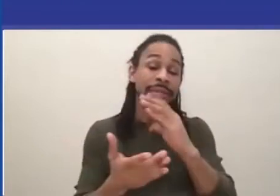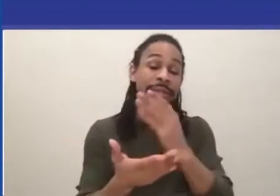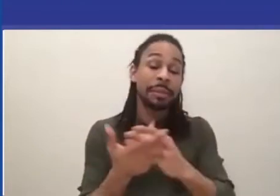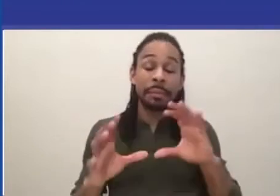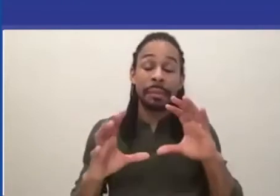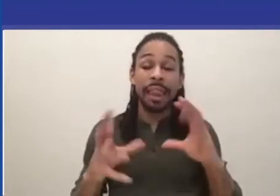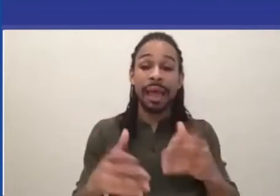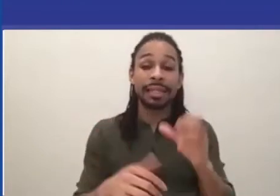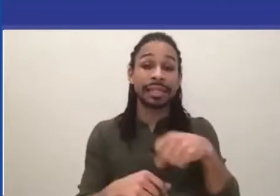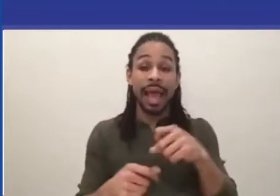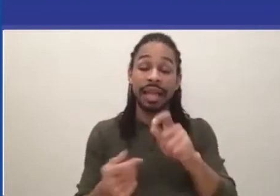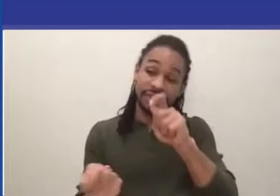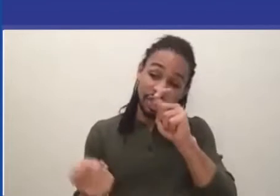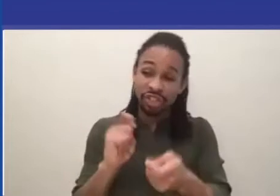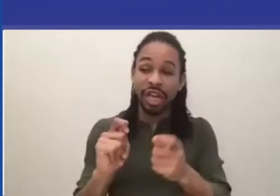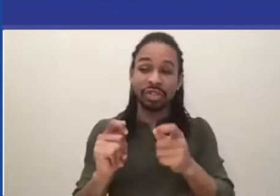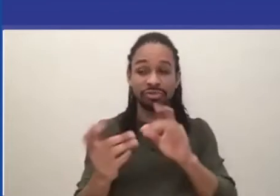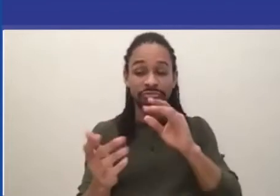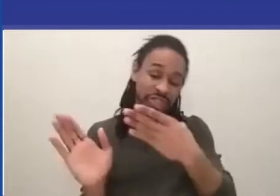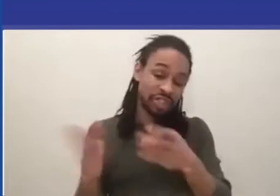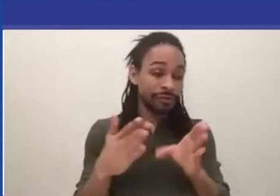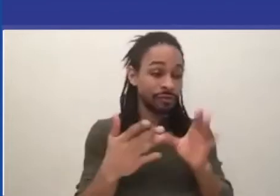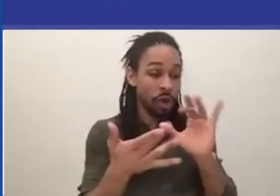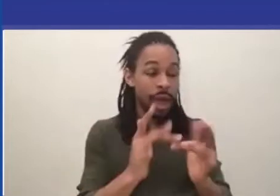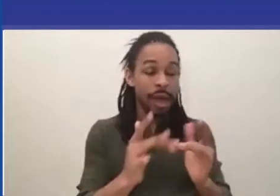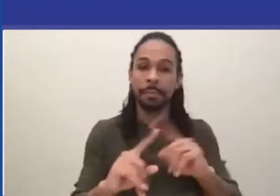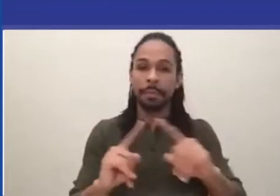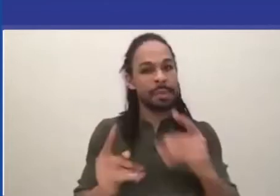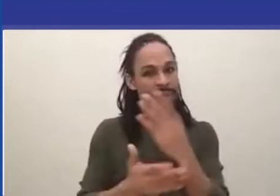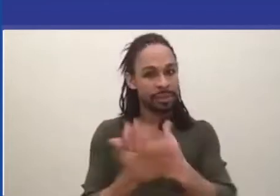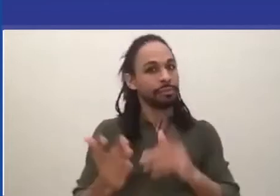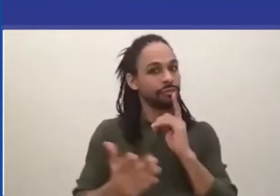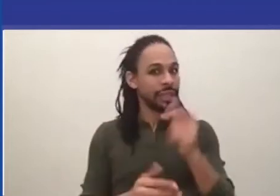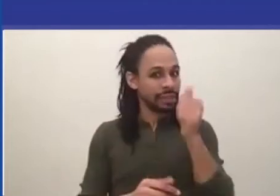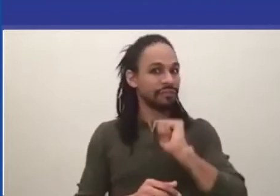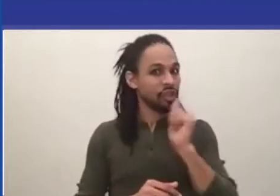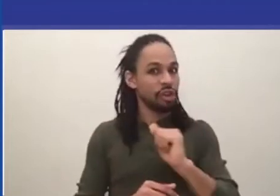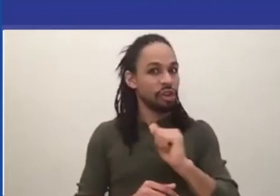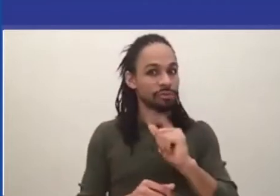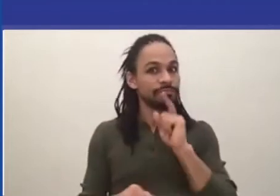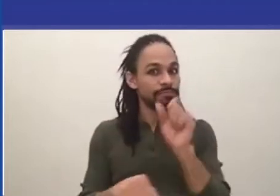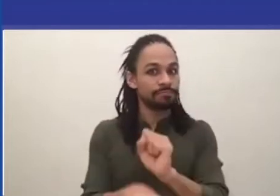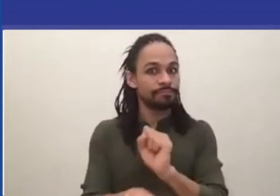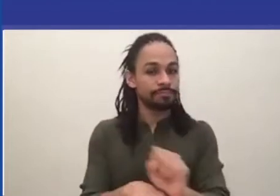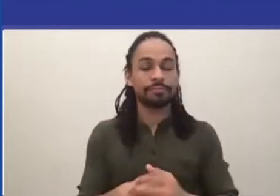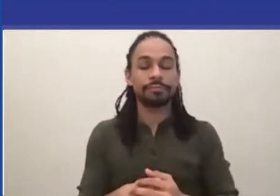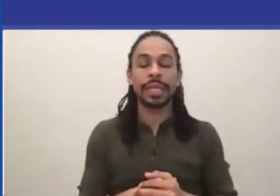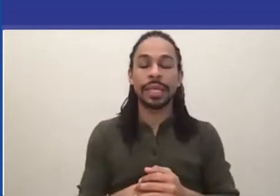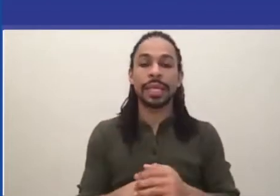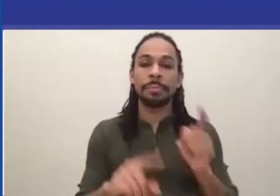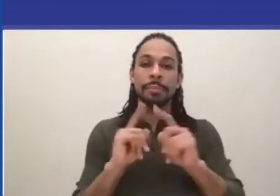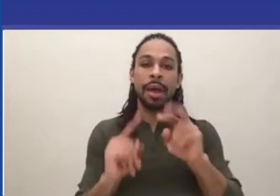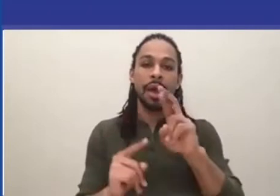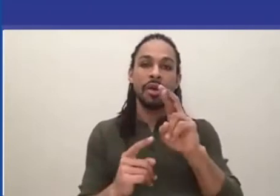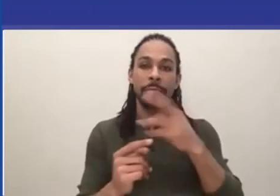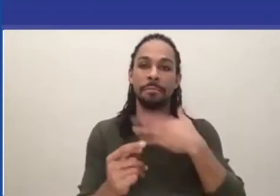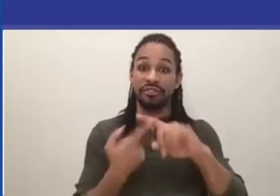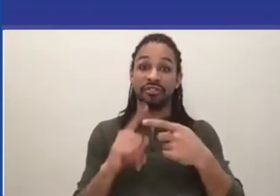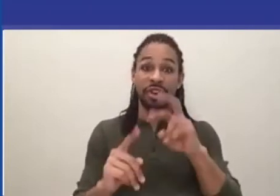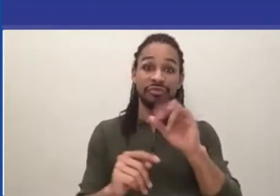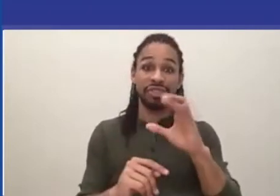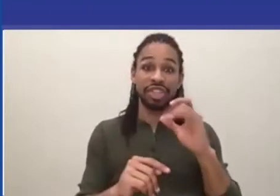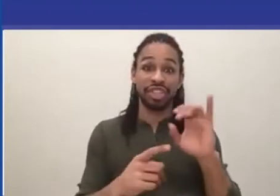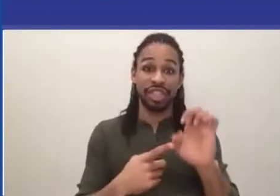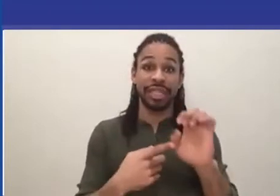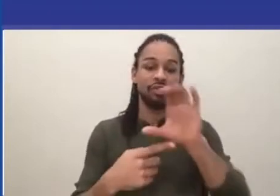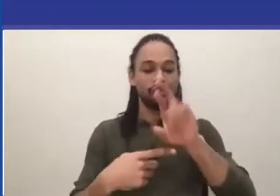I think some have really suffered. And but what Richie said was, he was